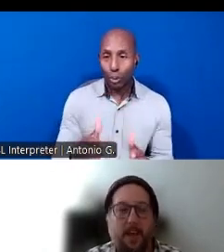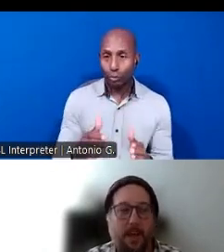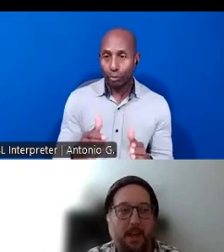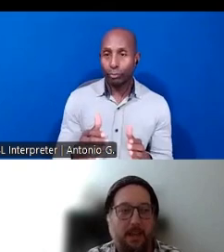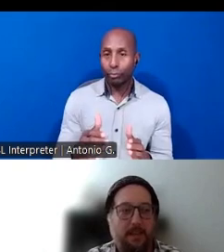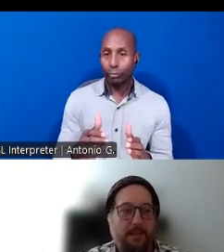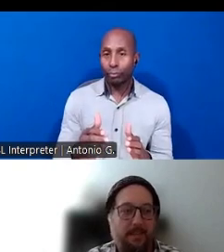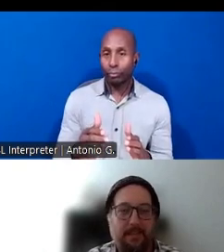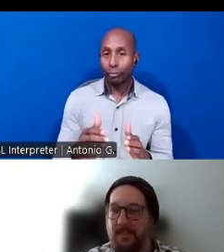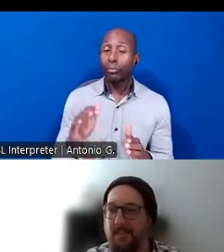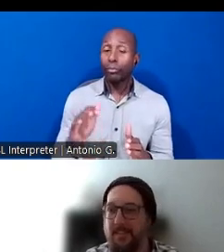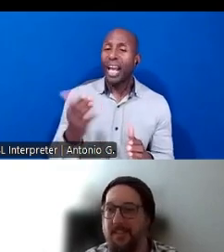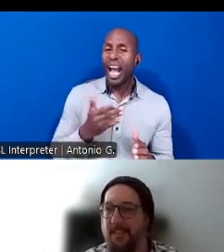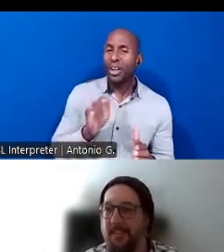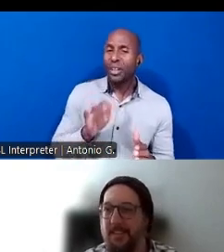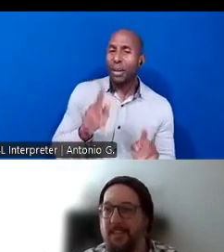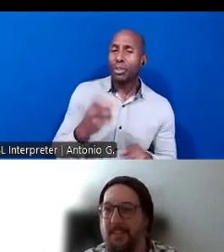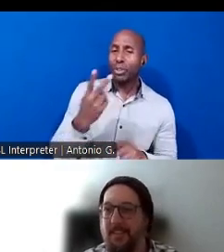In A.